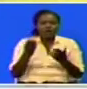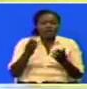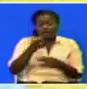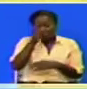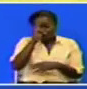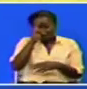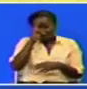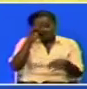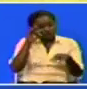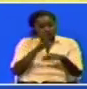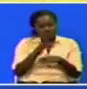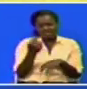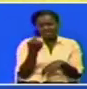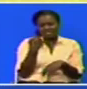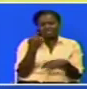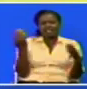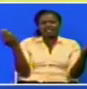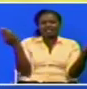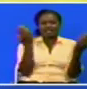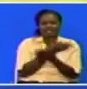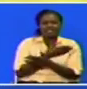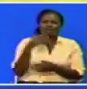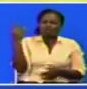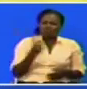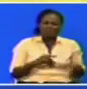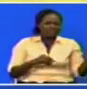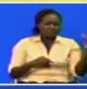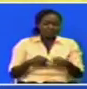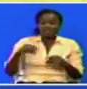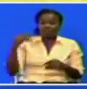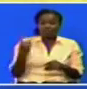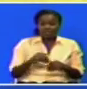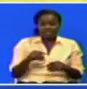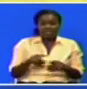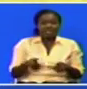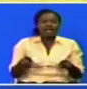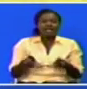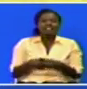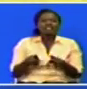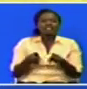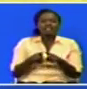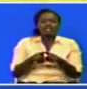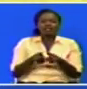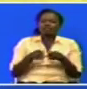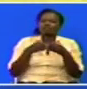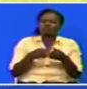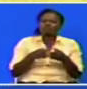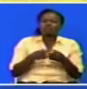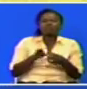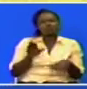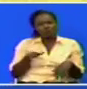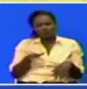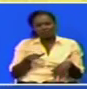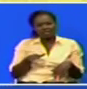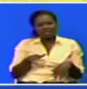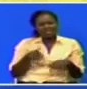there yesterday night, beating people mercilessly, and their claims of even sexually assaulting women and many